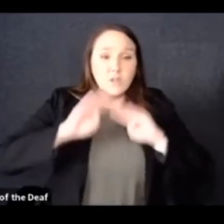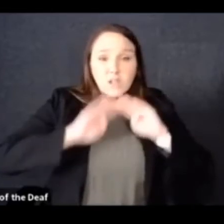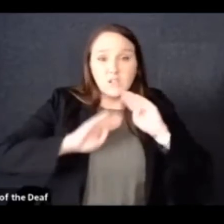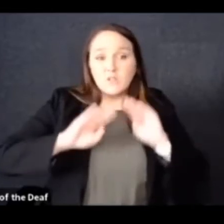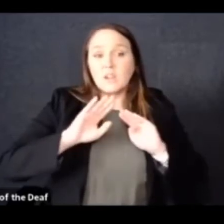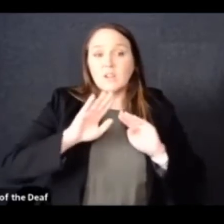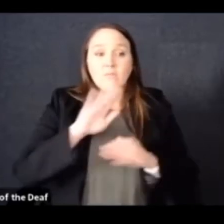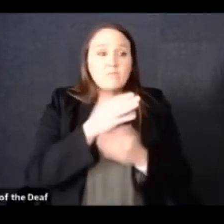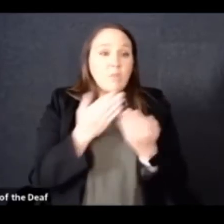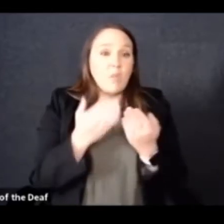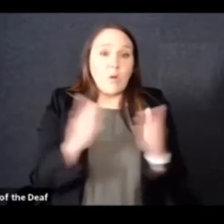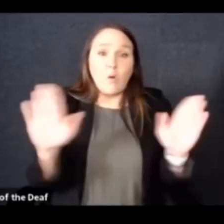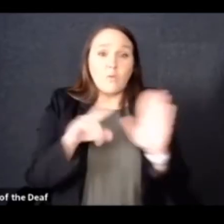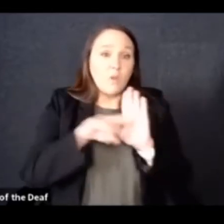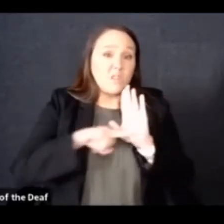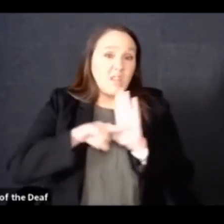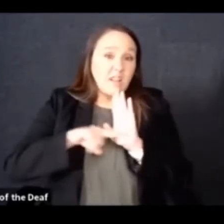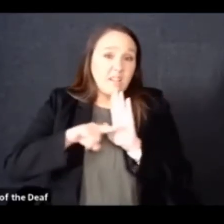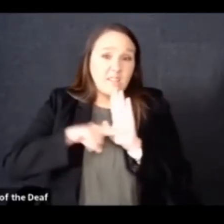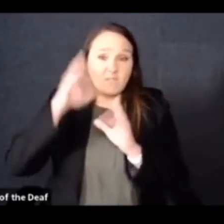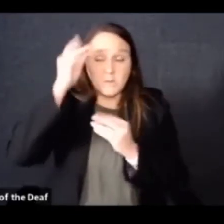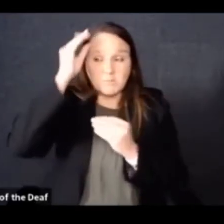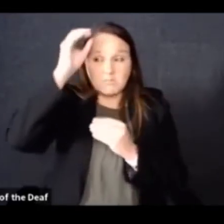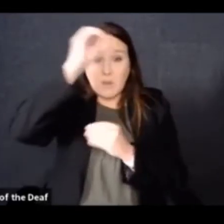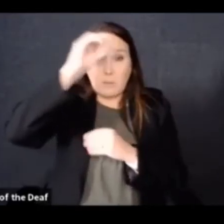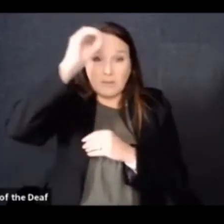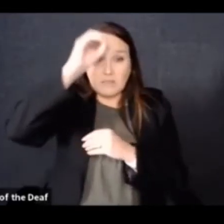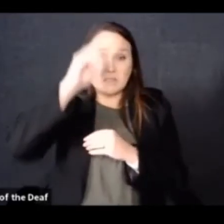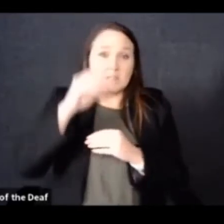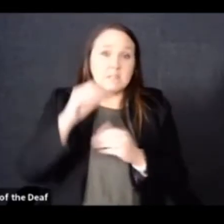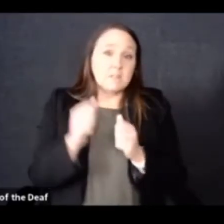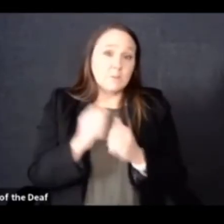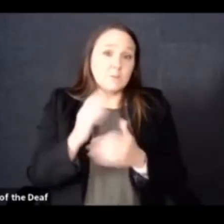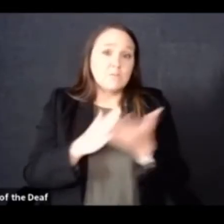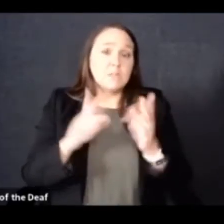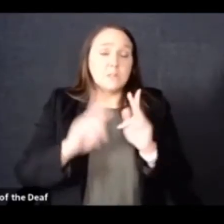overall negativity that seems to be very pervasive among some